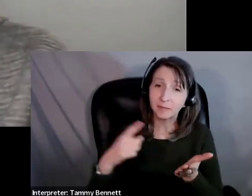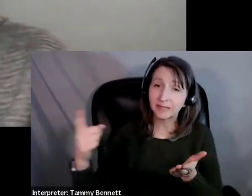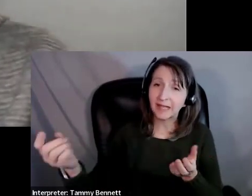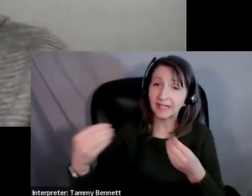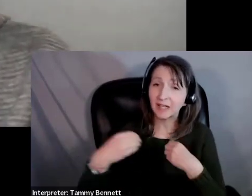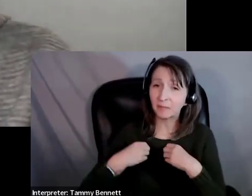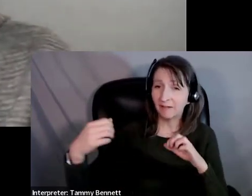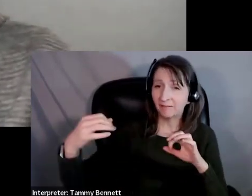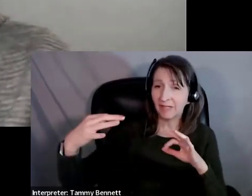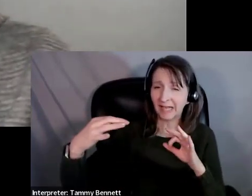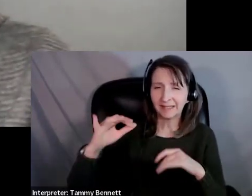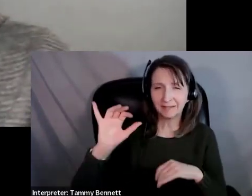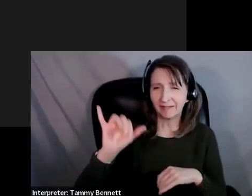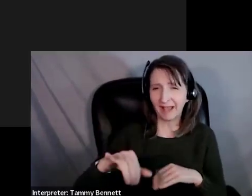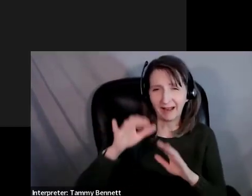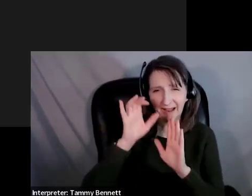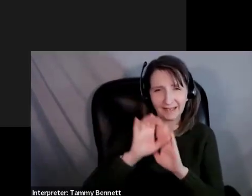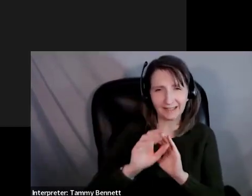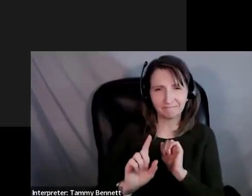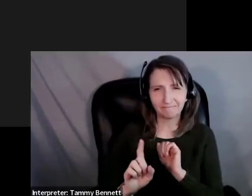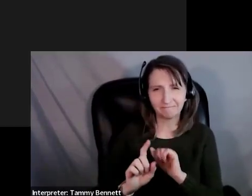icon to make and things like that.